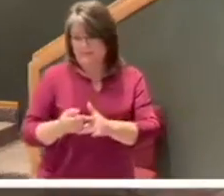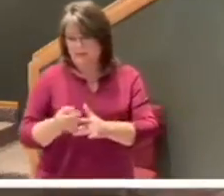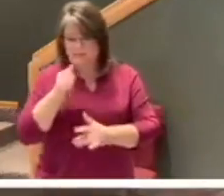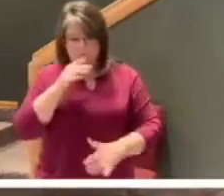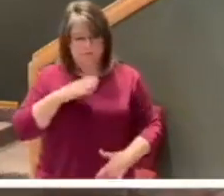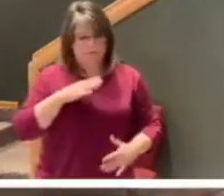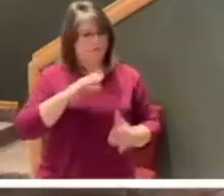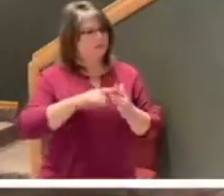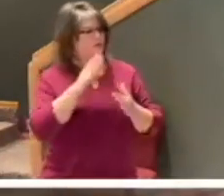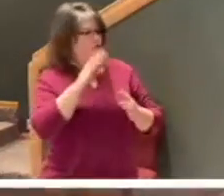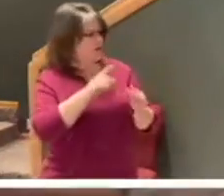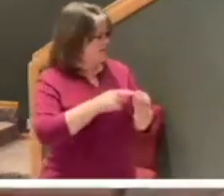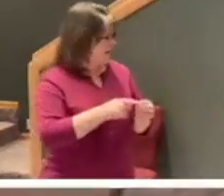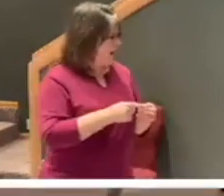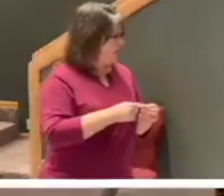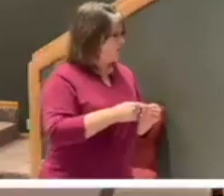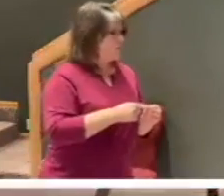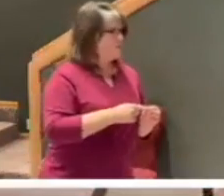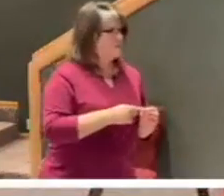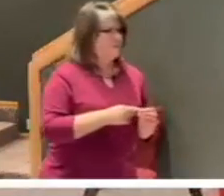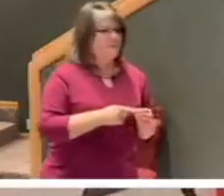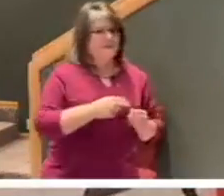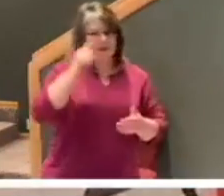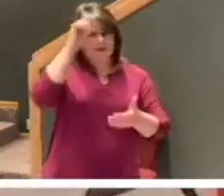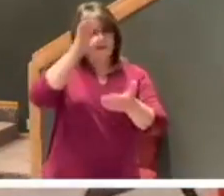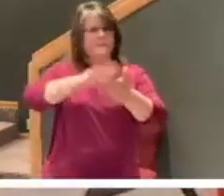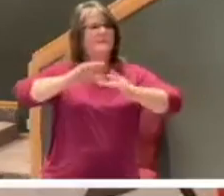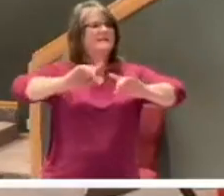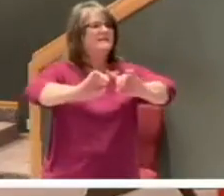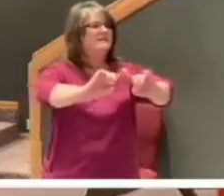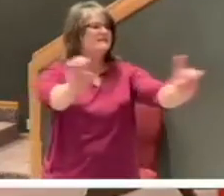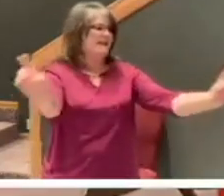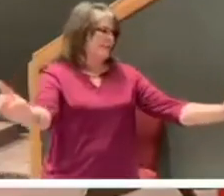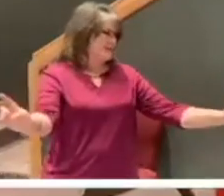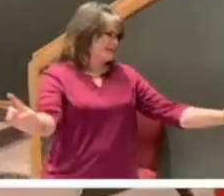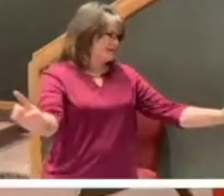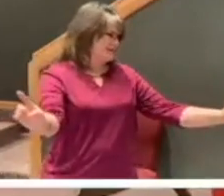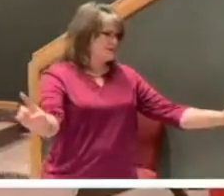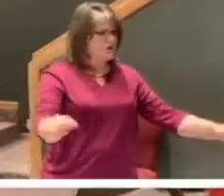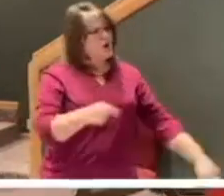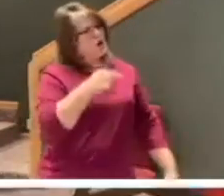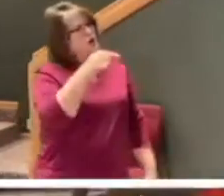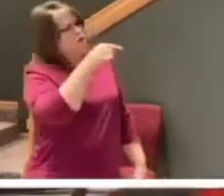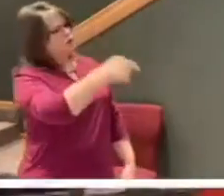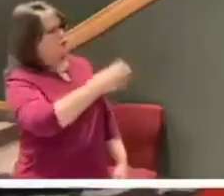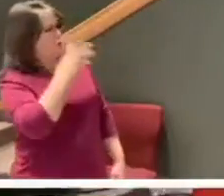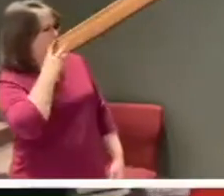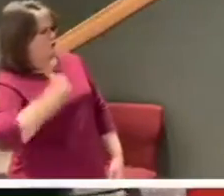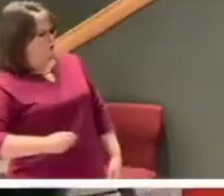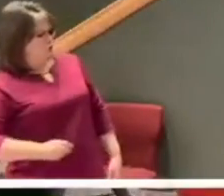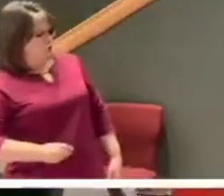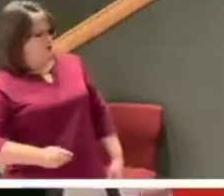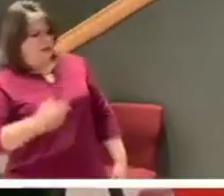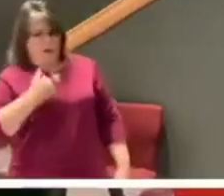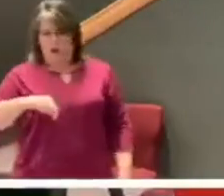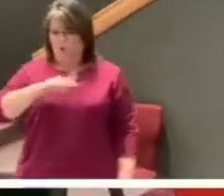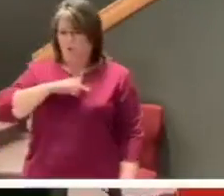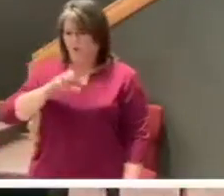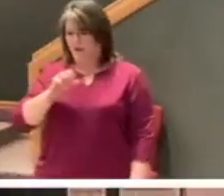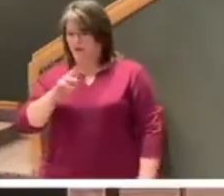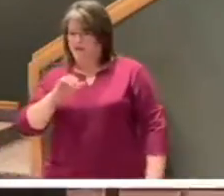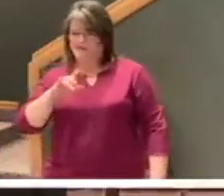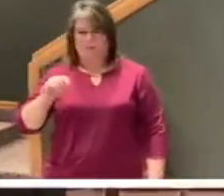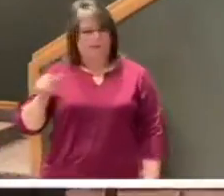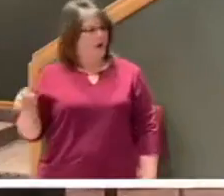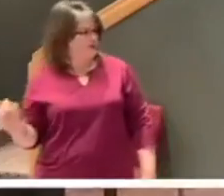starts talking about the belief differences. Well, you Jews, and, you know, we